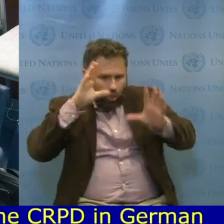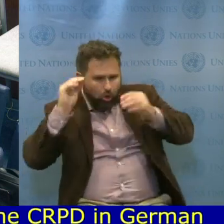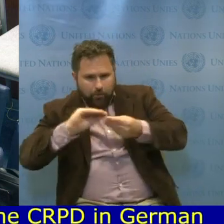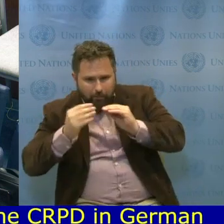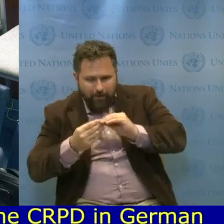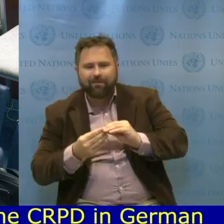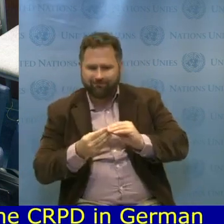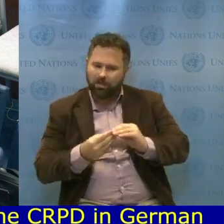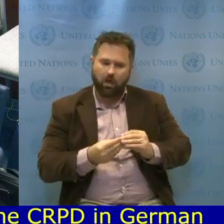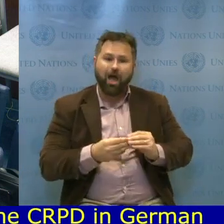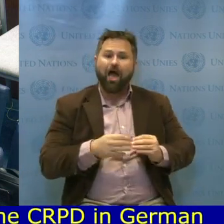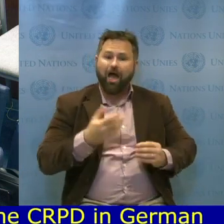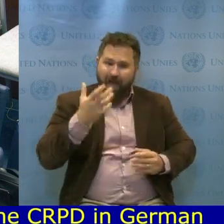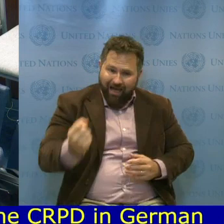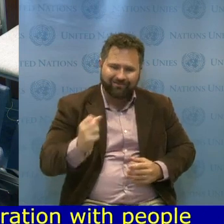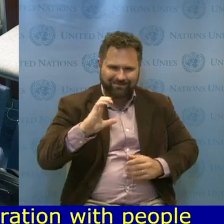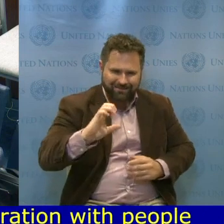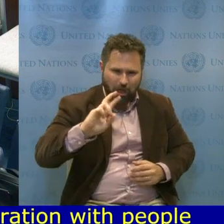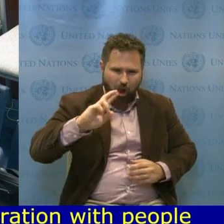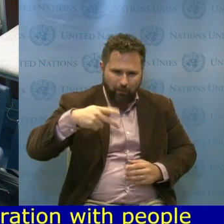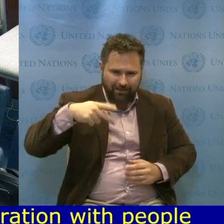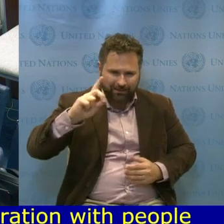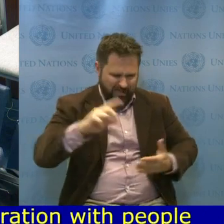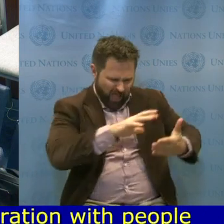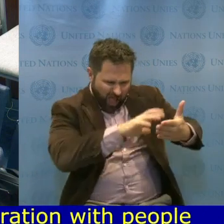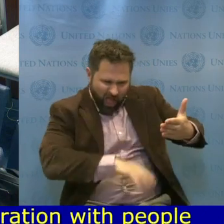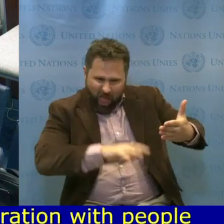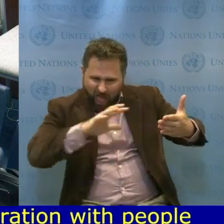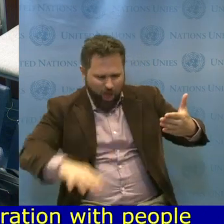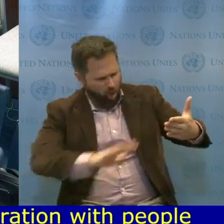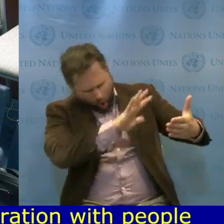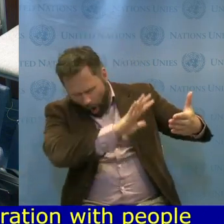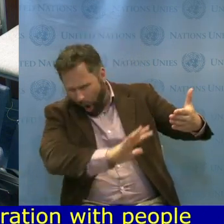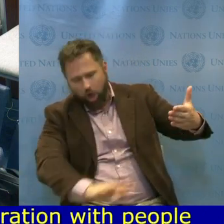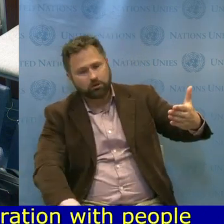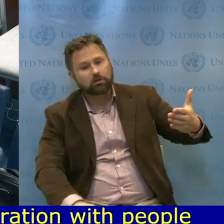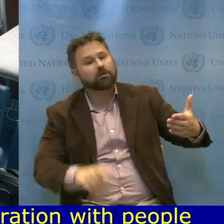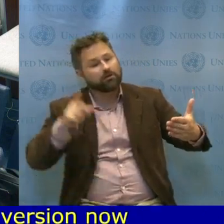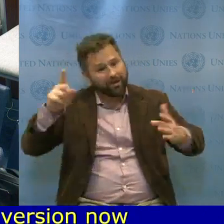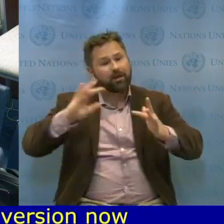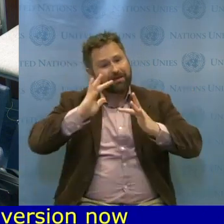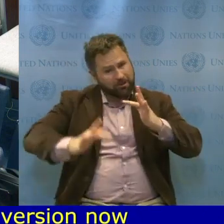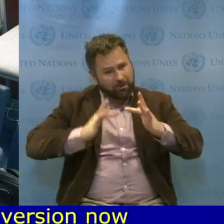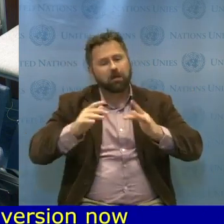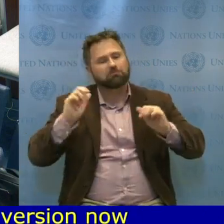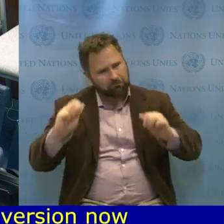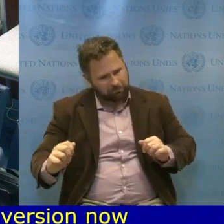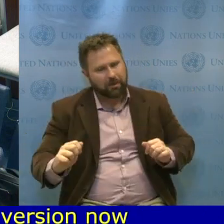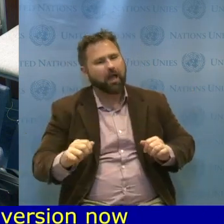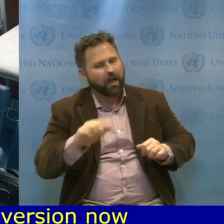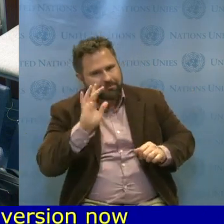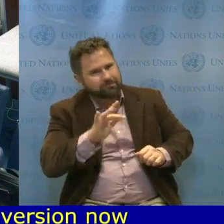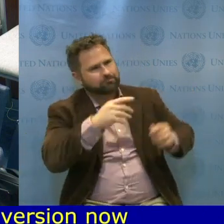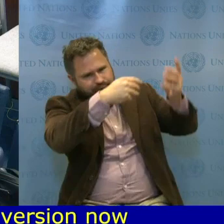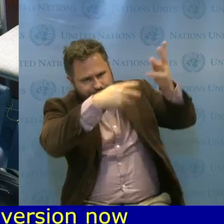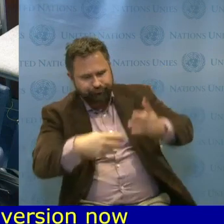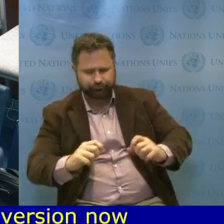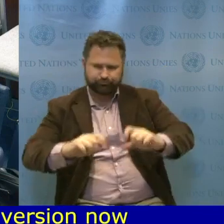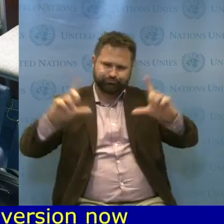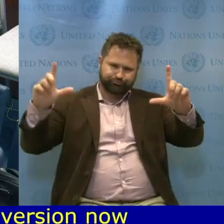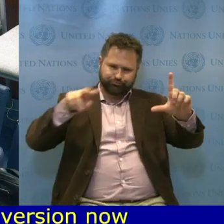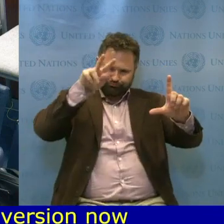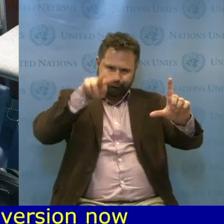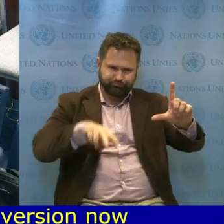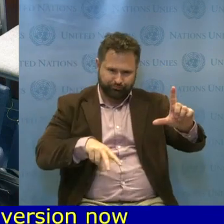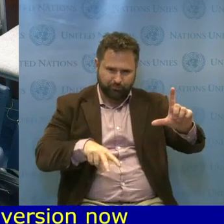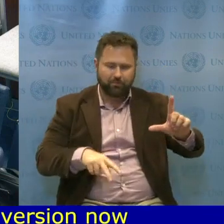of the CRPD and is openly available on the internet. And we would very much welcome if as many states parties as possible